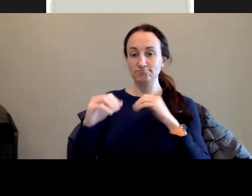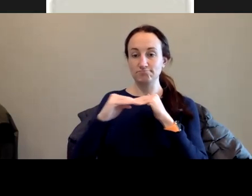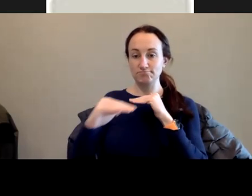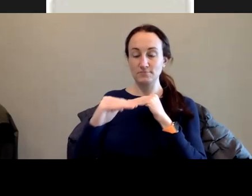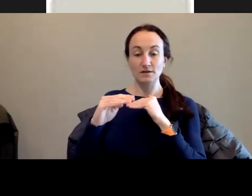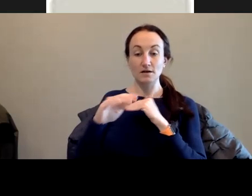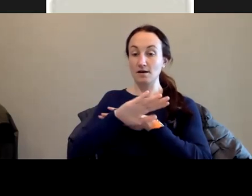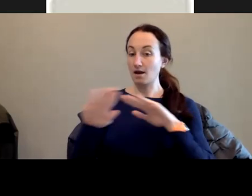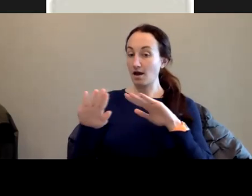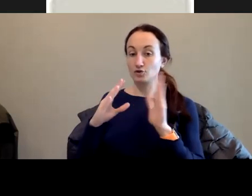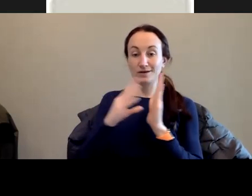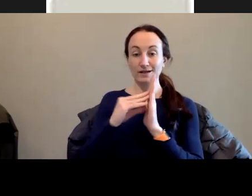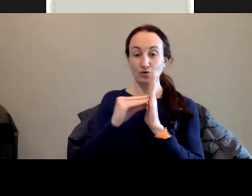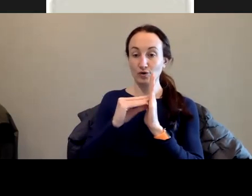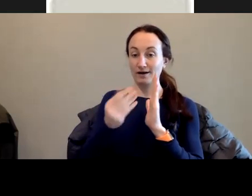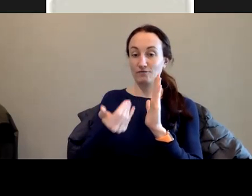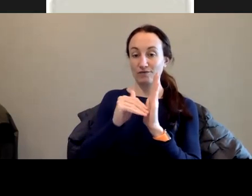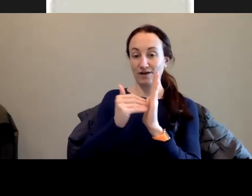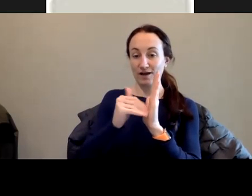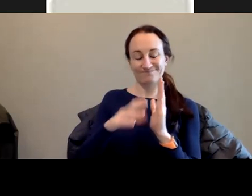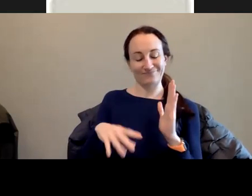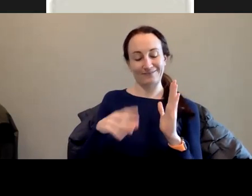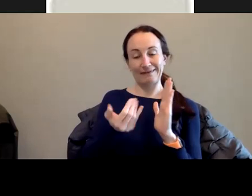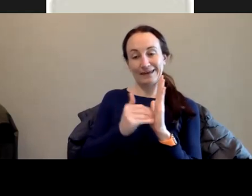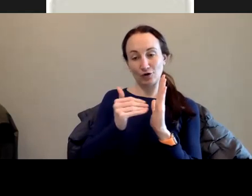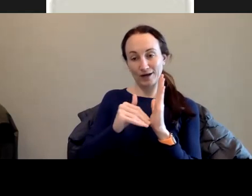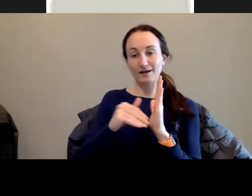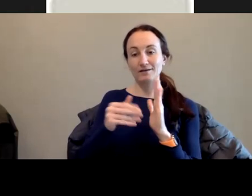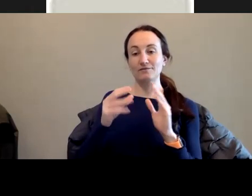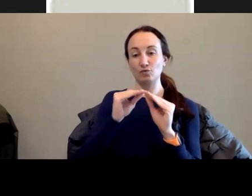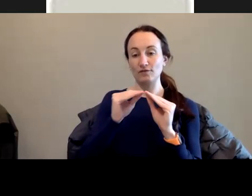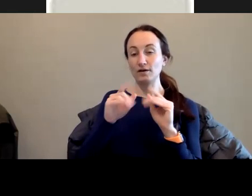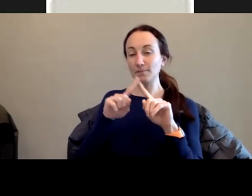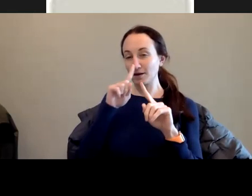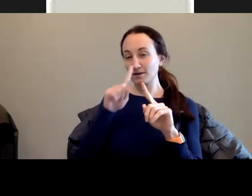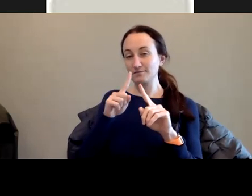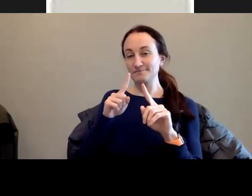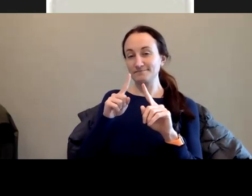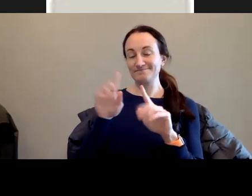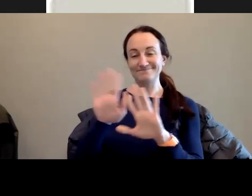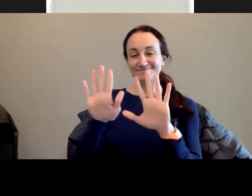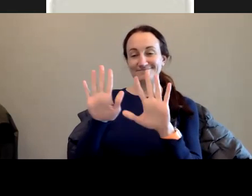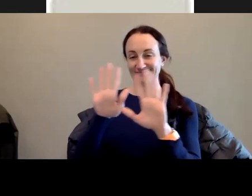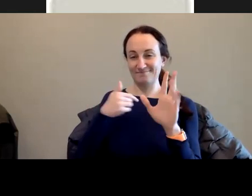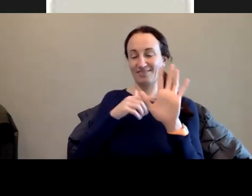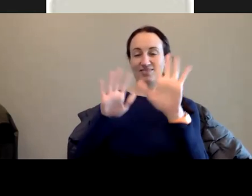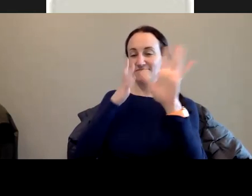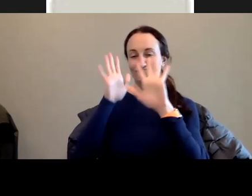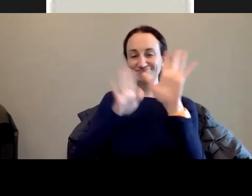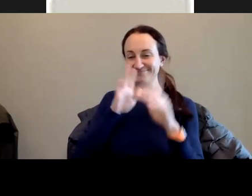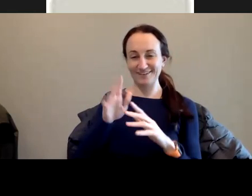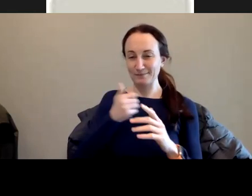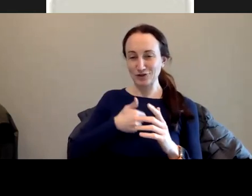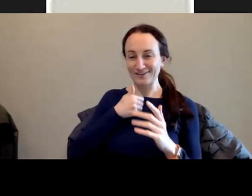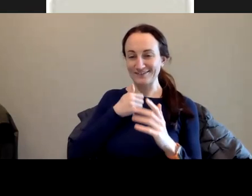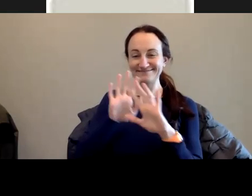this iterative refinement, but rather just generating. This baseline. I will talk. I